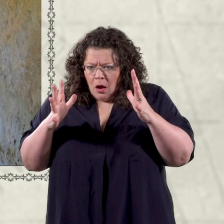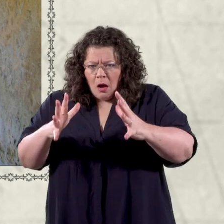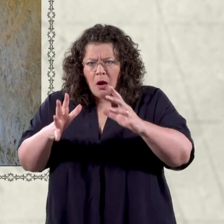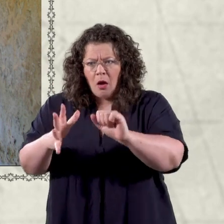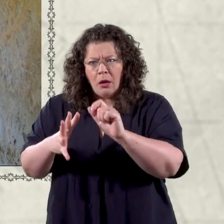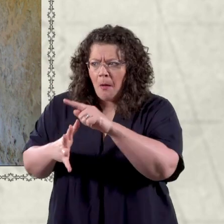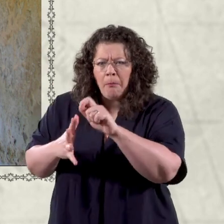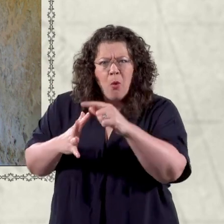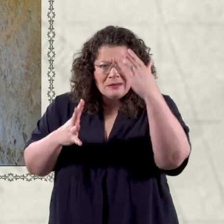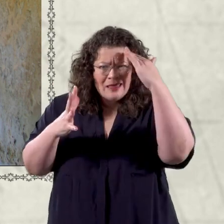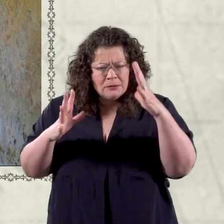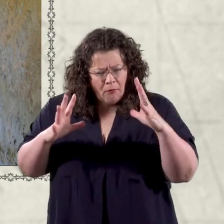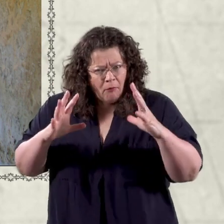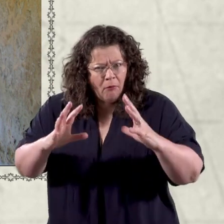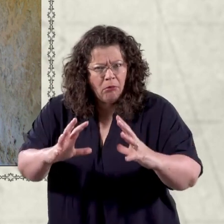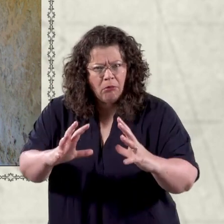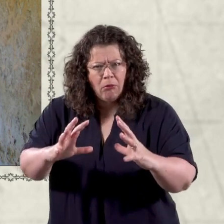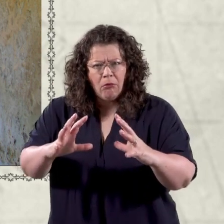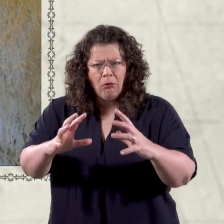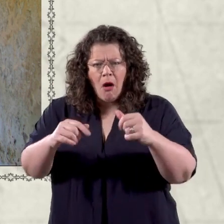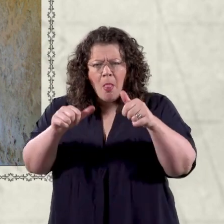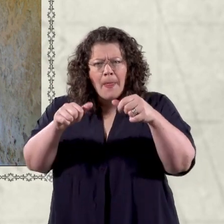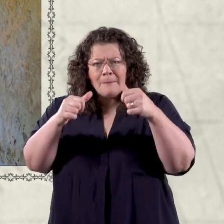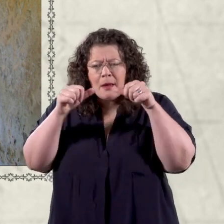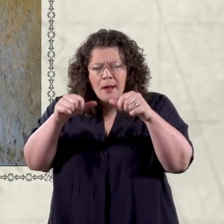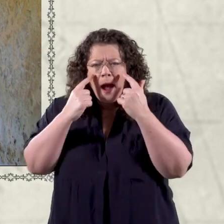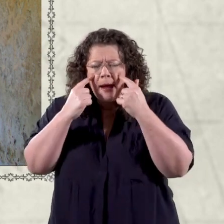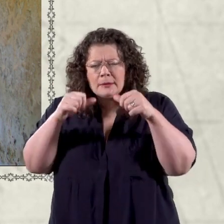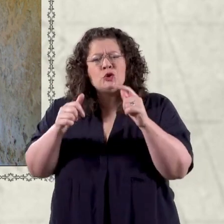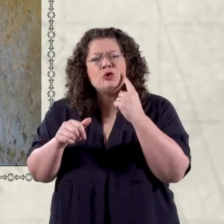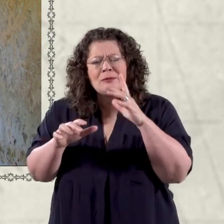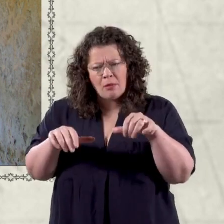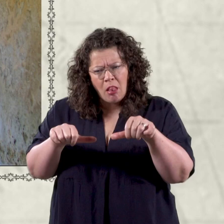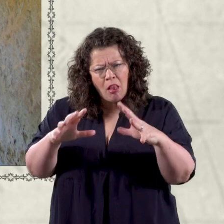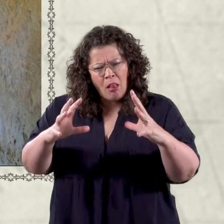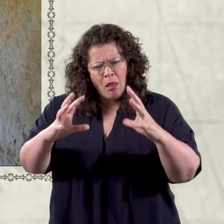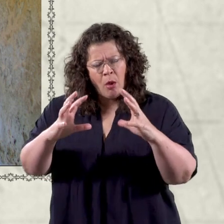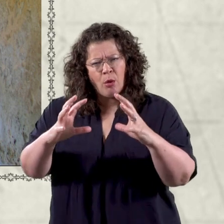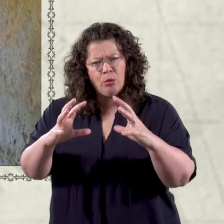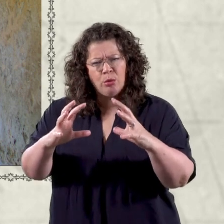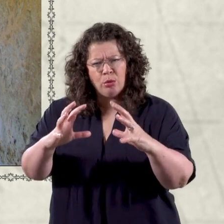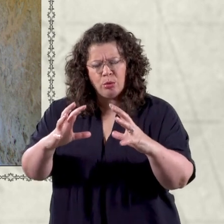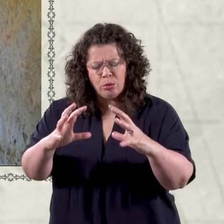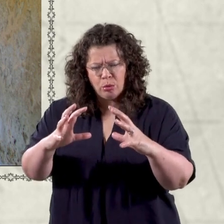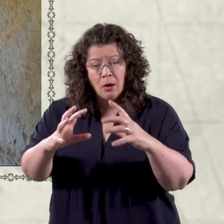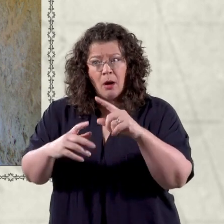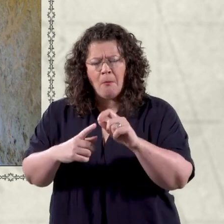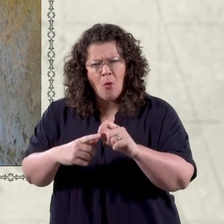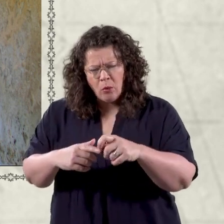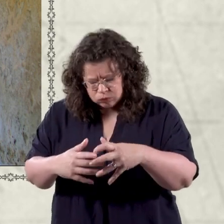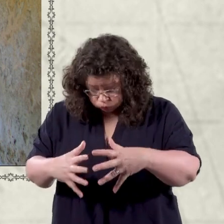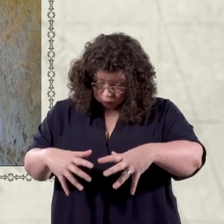on Paulinus's head and my thumbs gently on his eyelids. And Paulinus fell